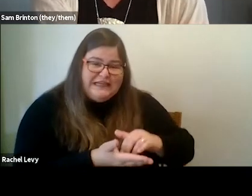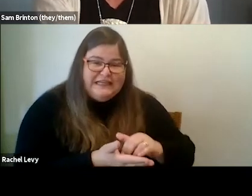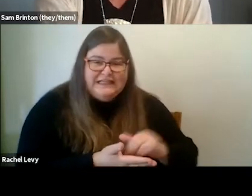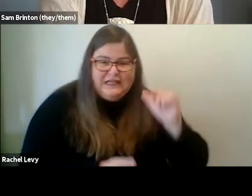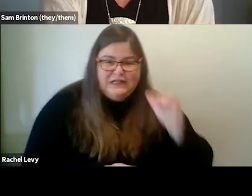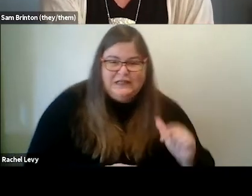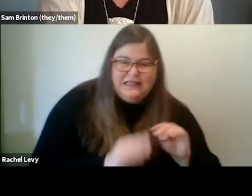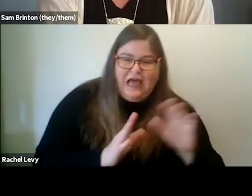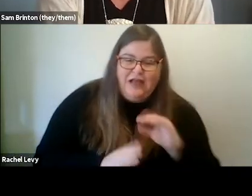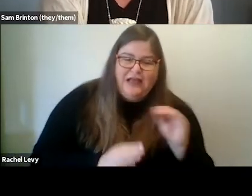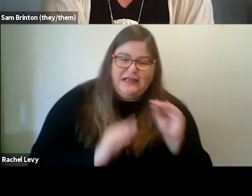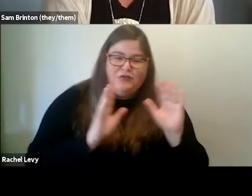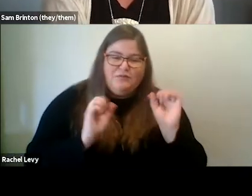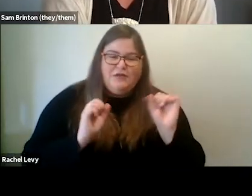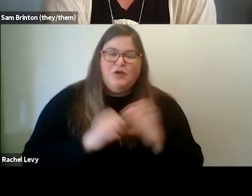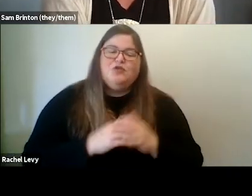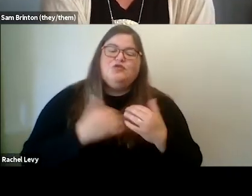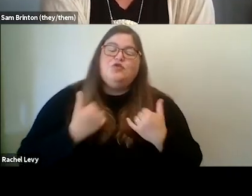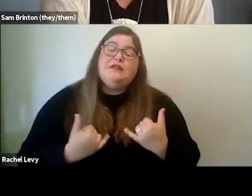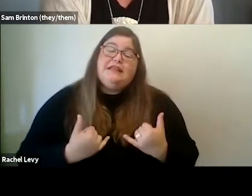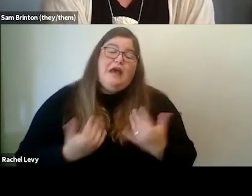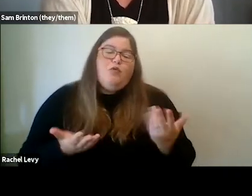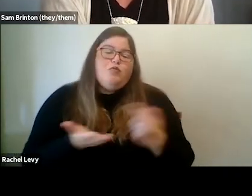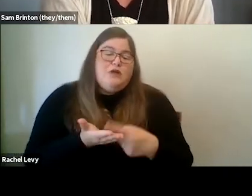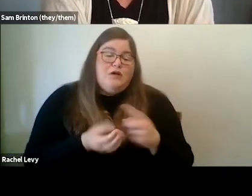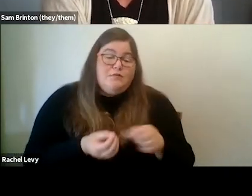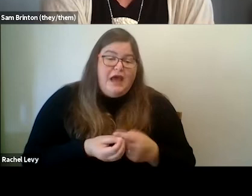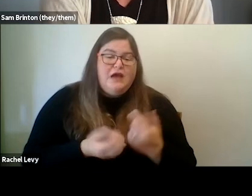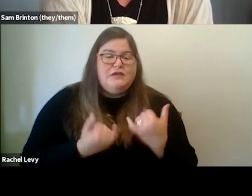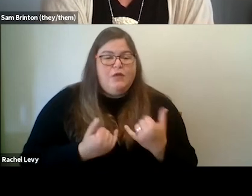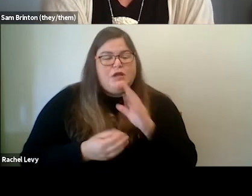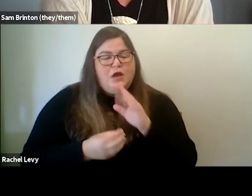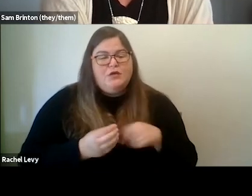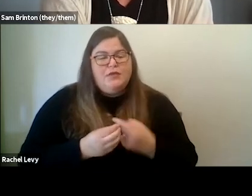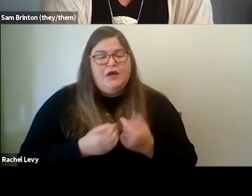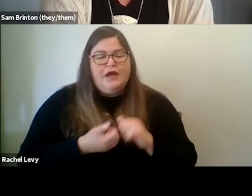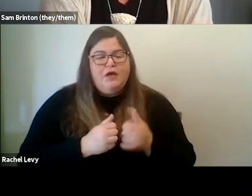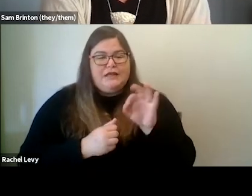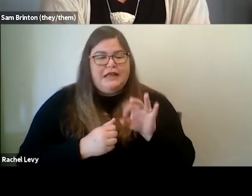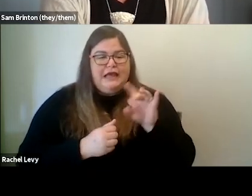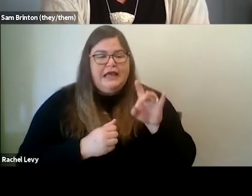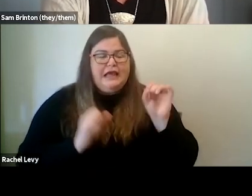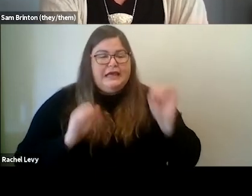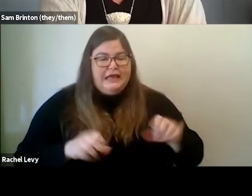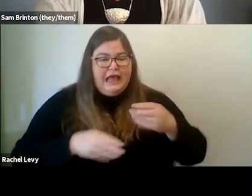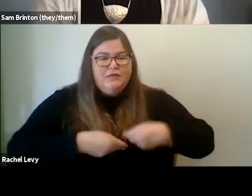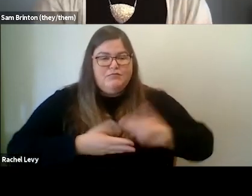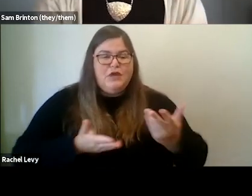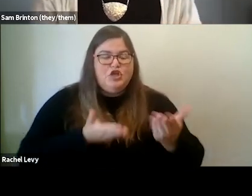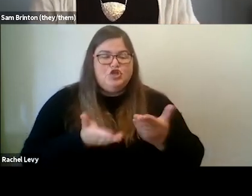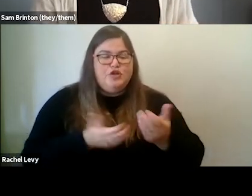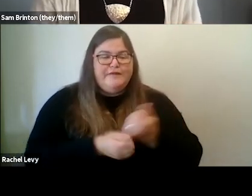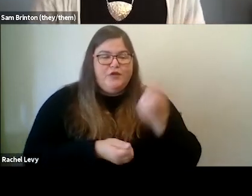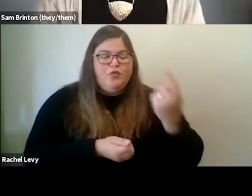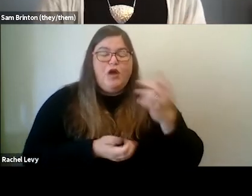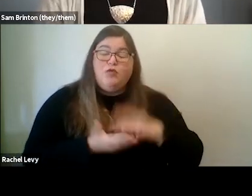as possible. So what are we here to chat about today? We're here to talk about how 988 can actually serve everyone. We've learned